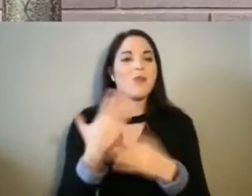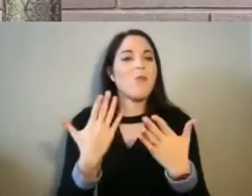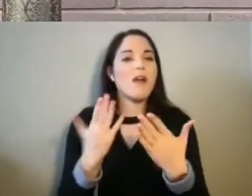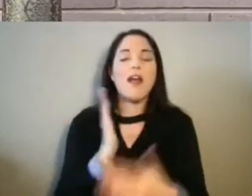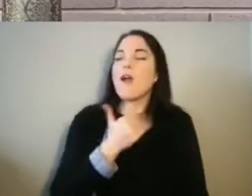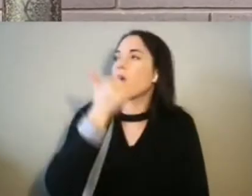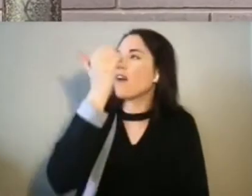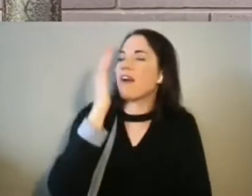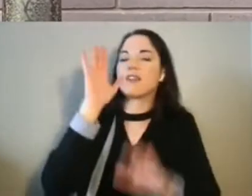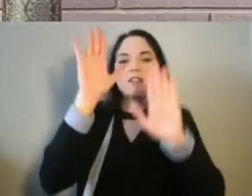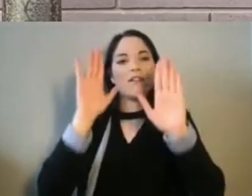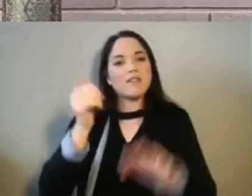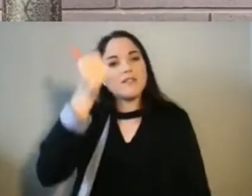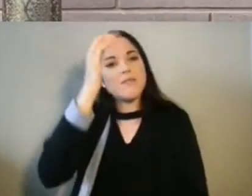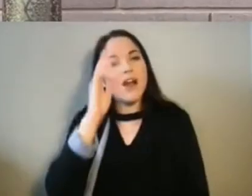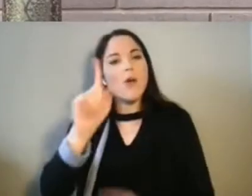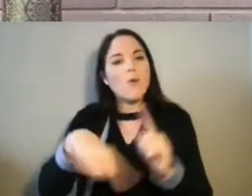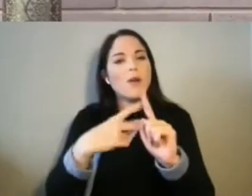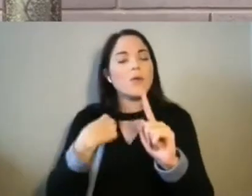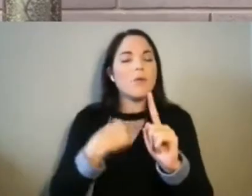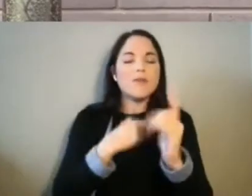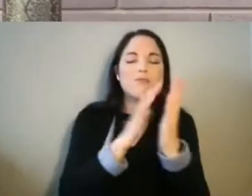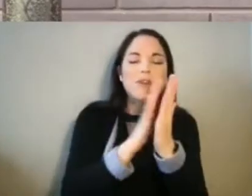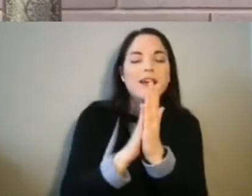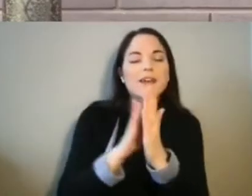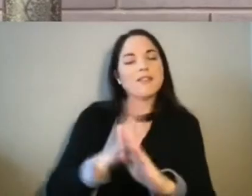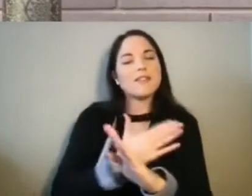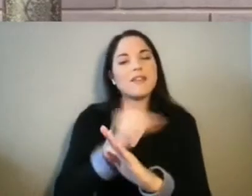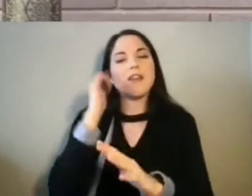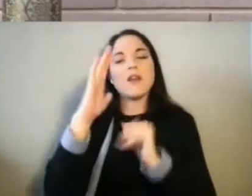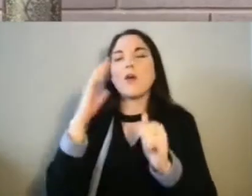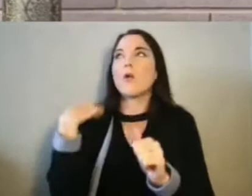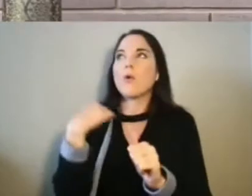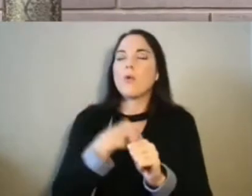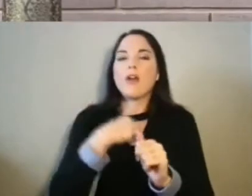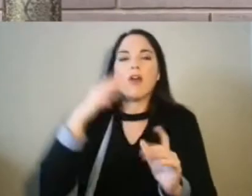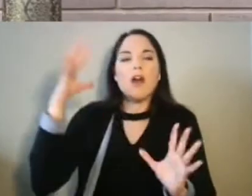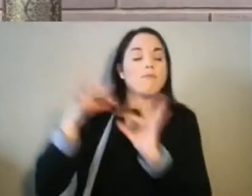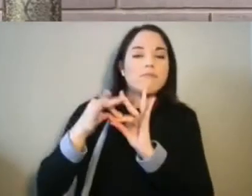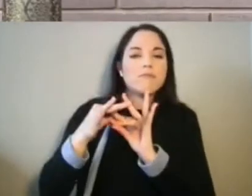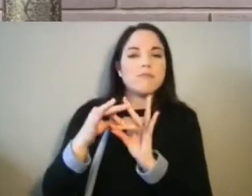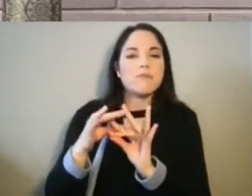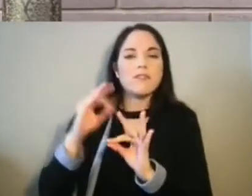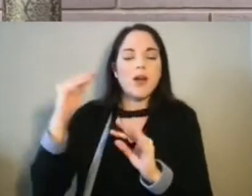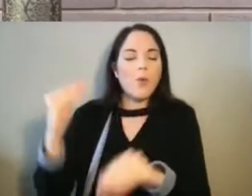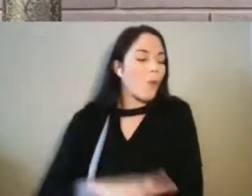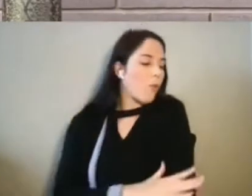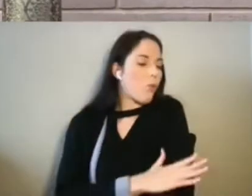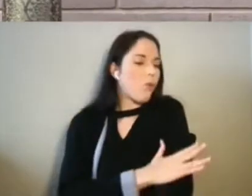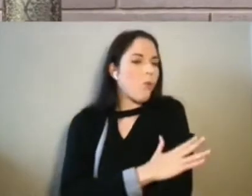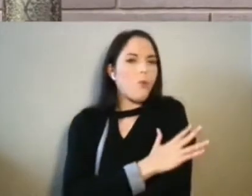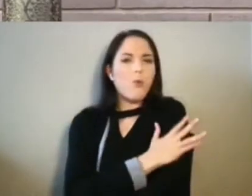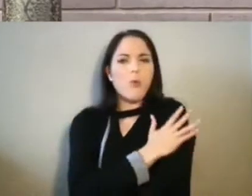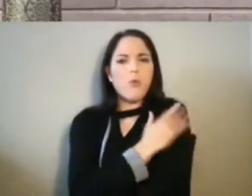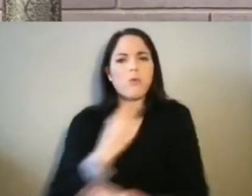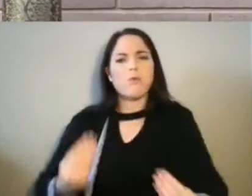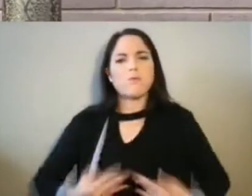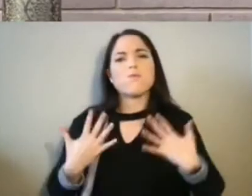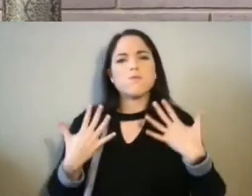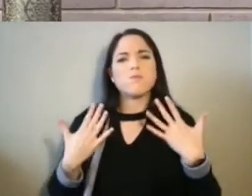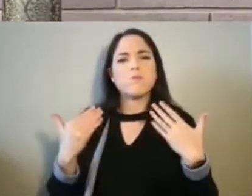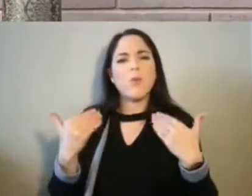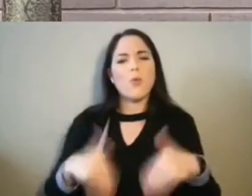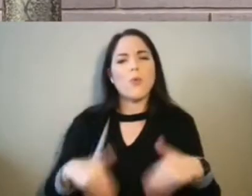power. Rejoicing releases power. When we praise God, our strength rises up. It was true